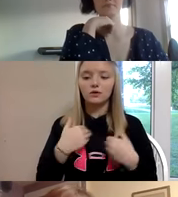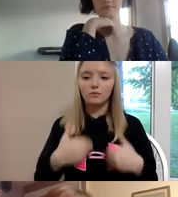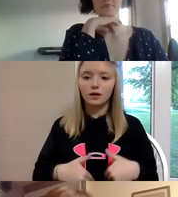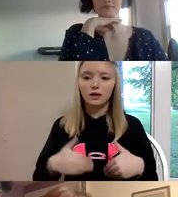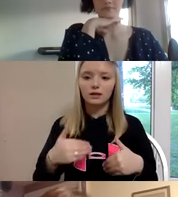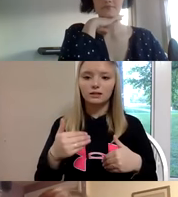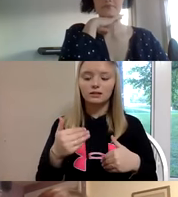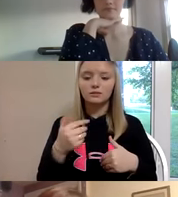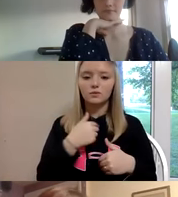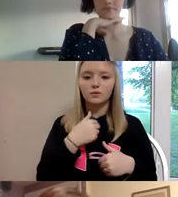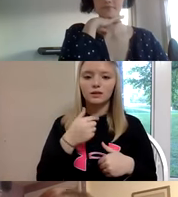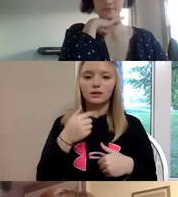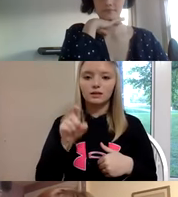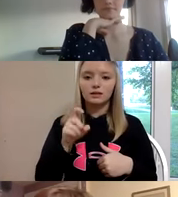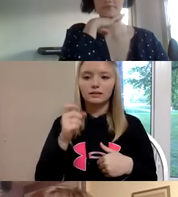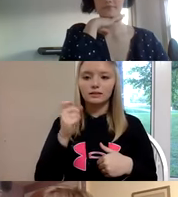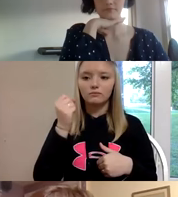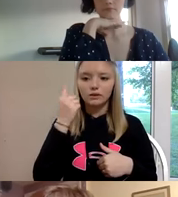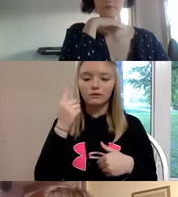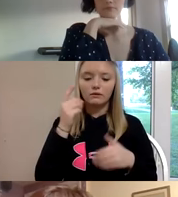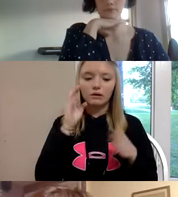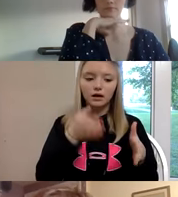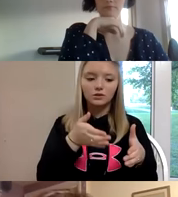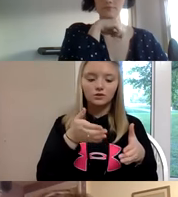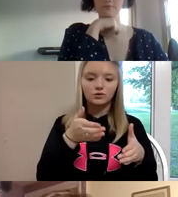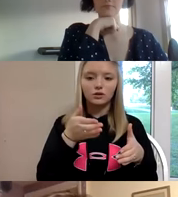we need to be concentrating on trying